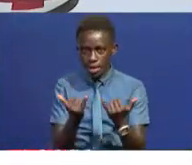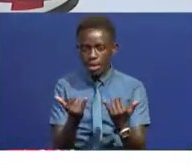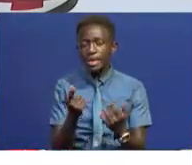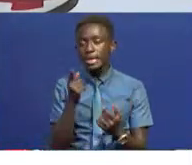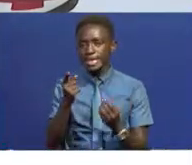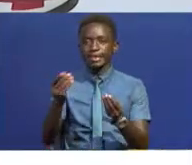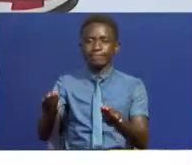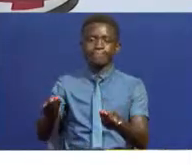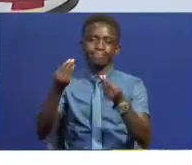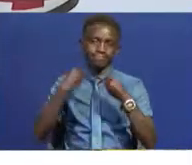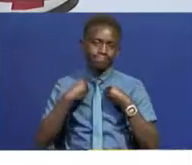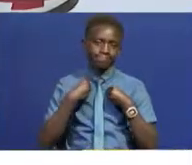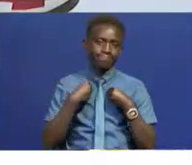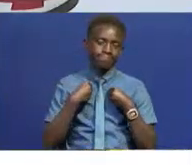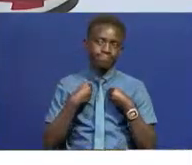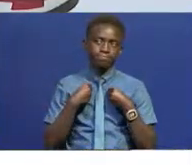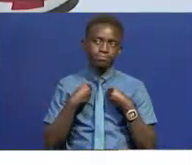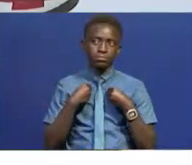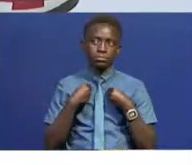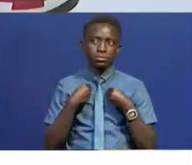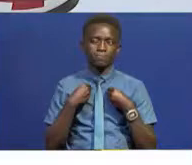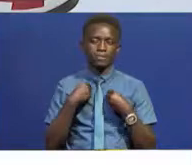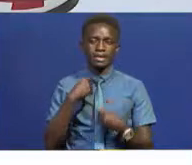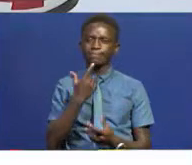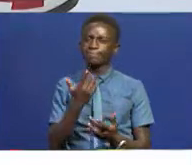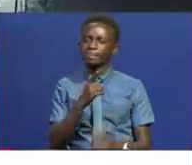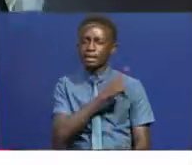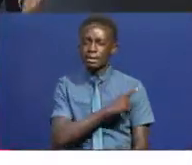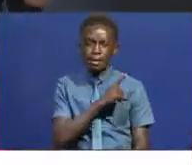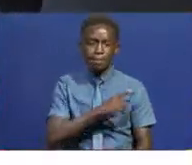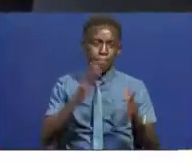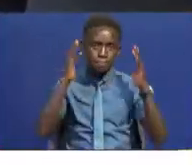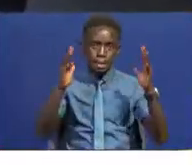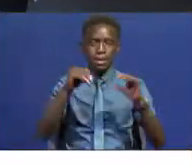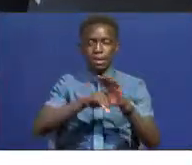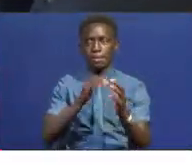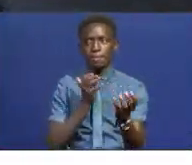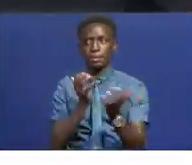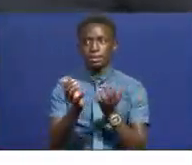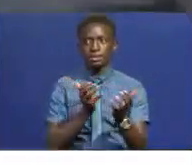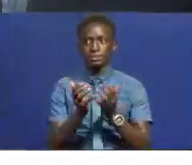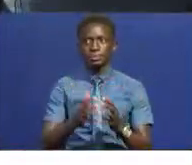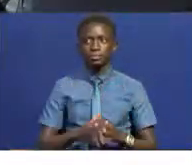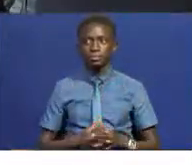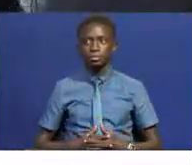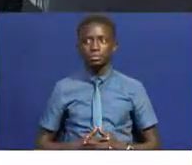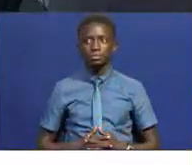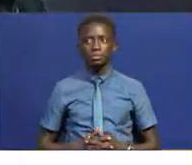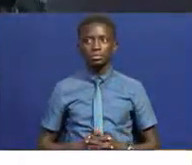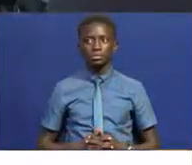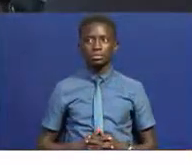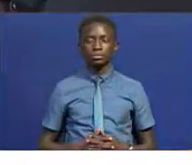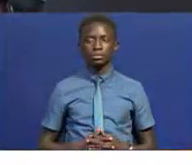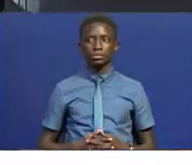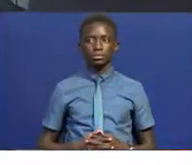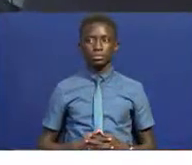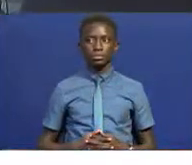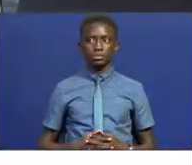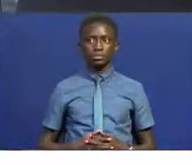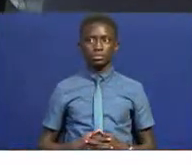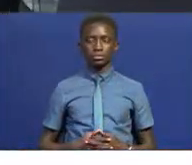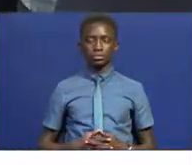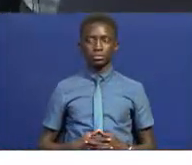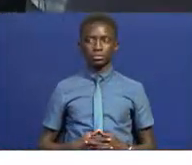that has given us quite some big advantage in our business. Ladies and gentlemen, are you ready? Yeah. Are you